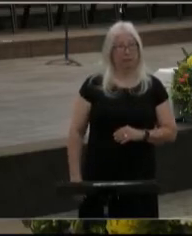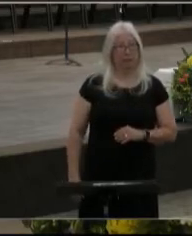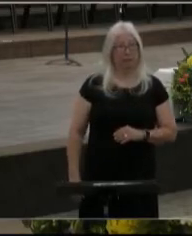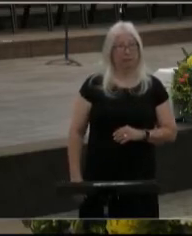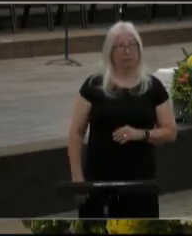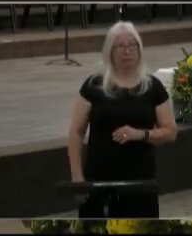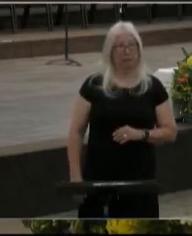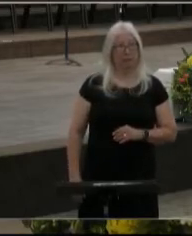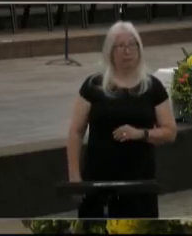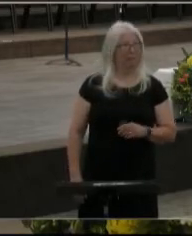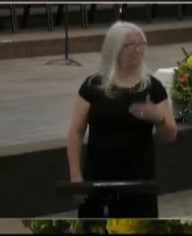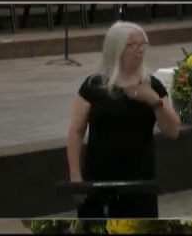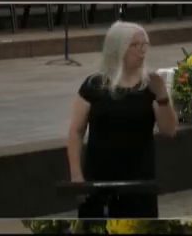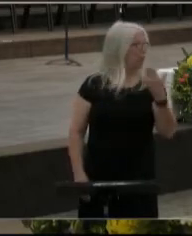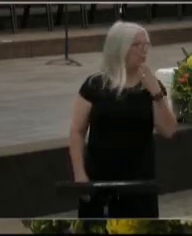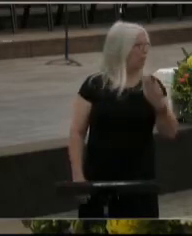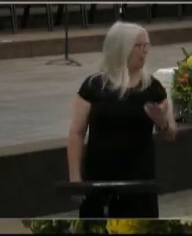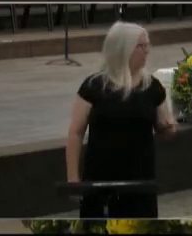That went over well.